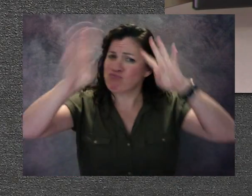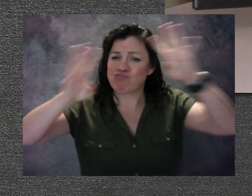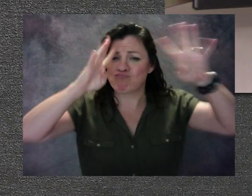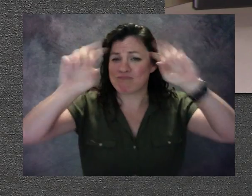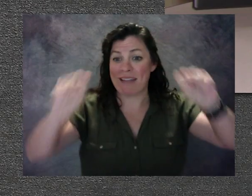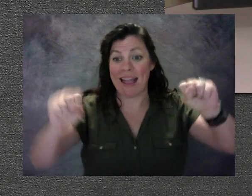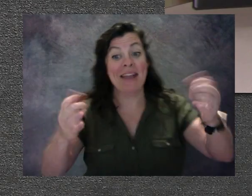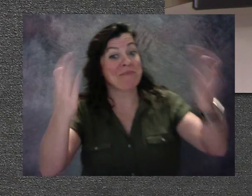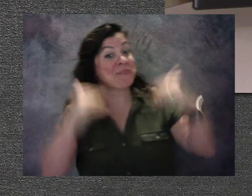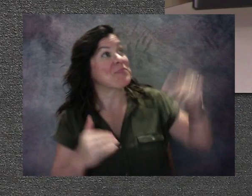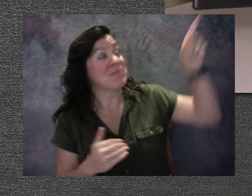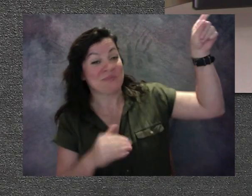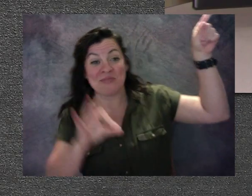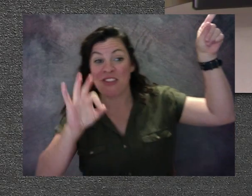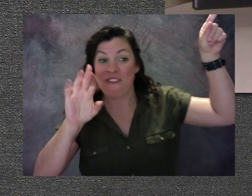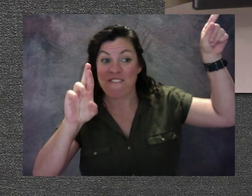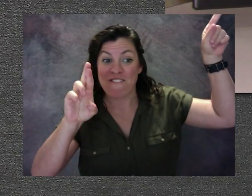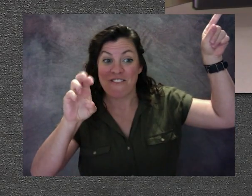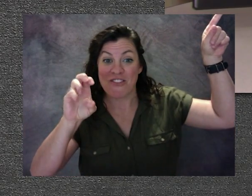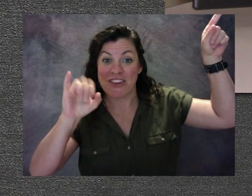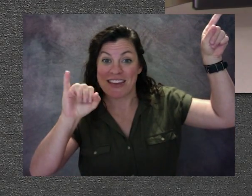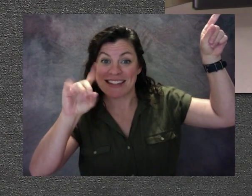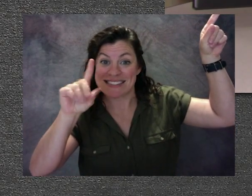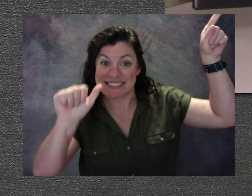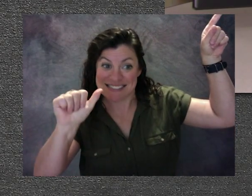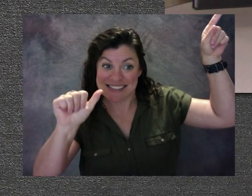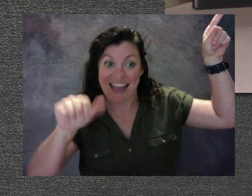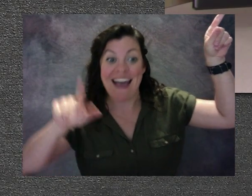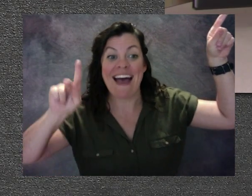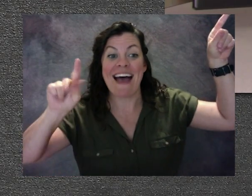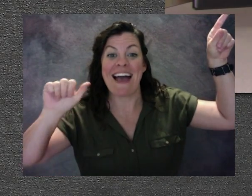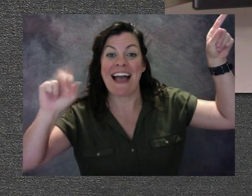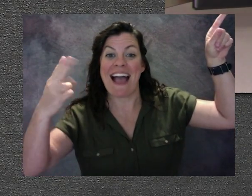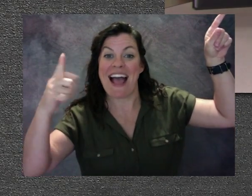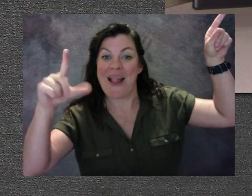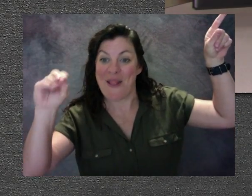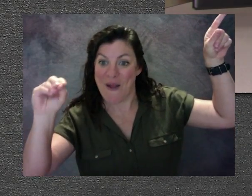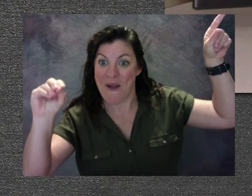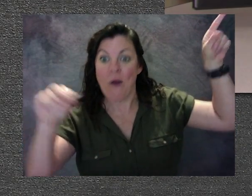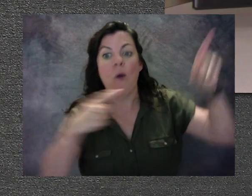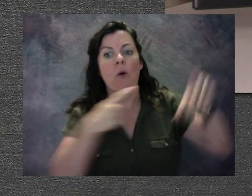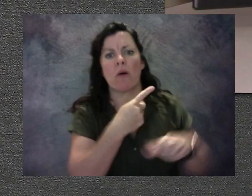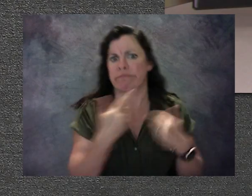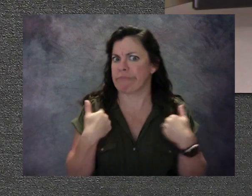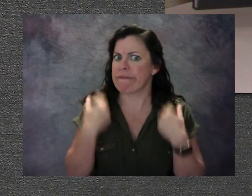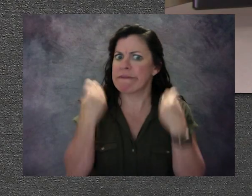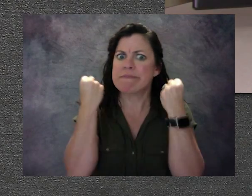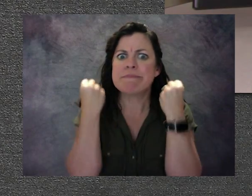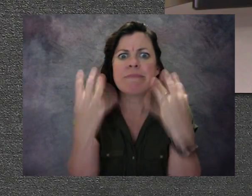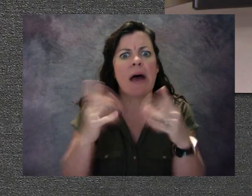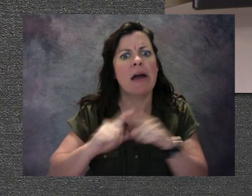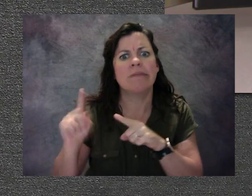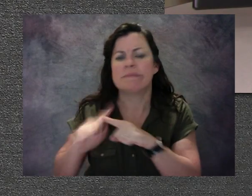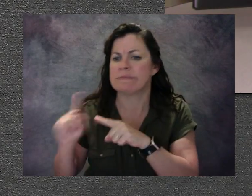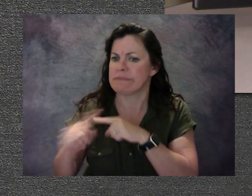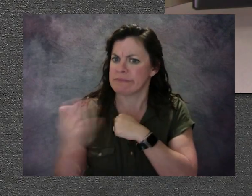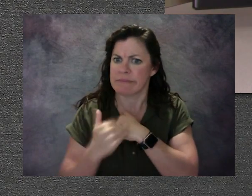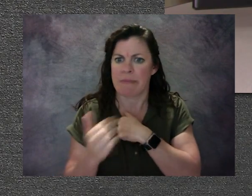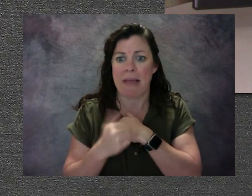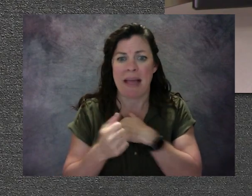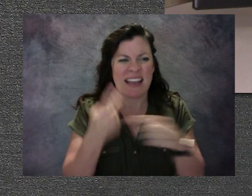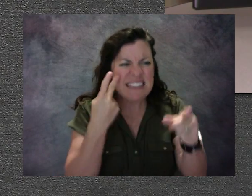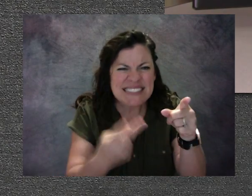and she had a lot of pets. She was a Mexican artist, and you can see in this picture right here, can you tell what that